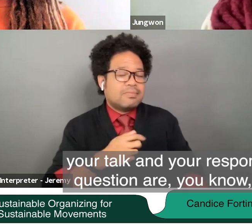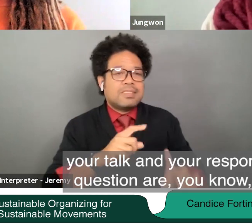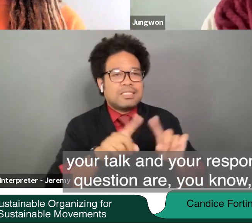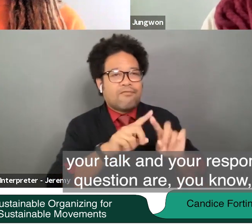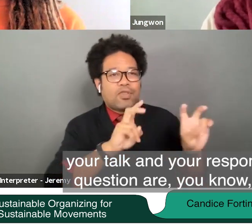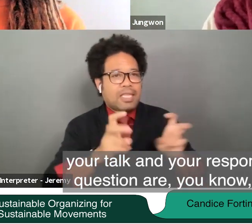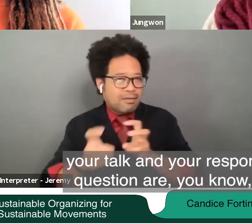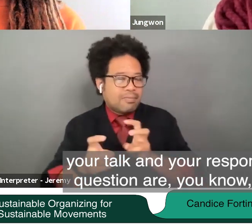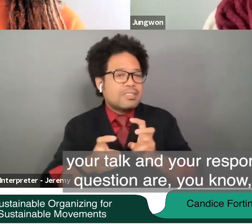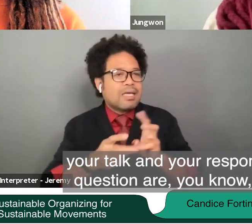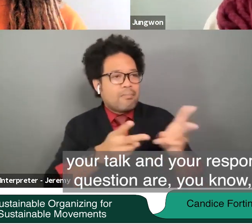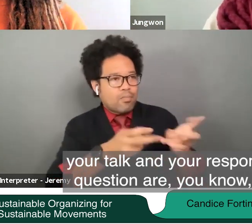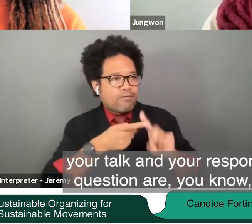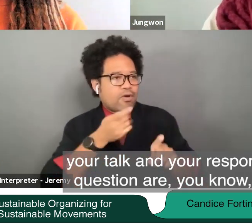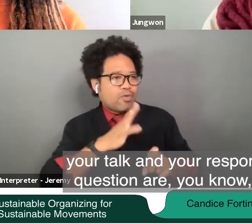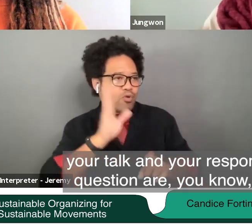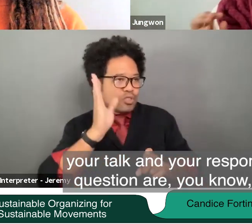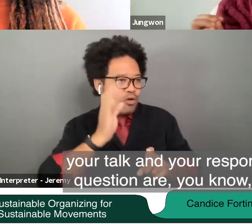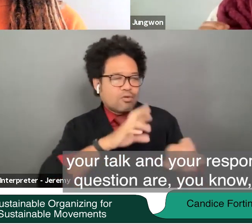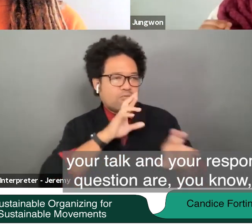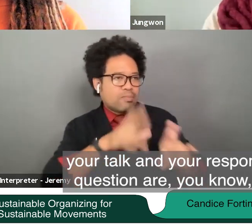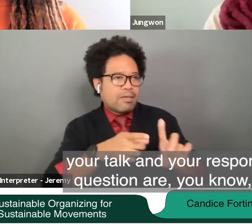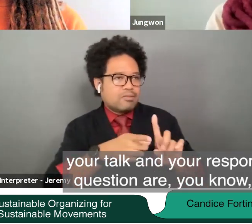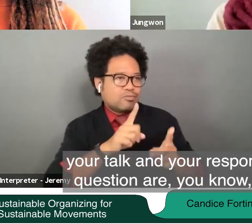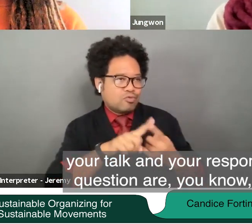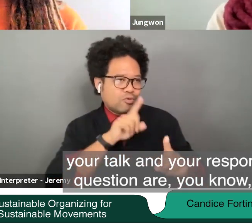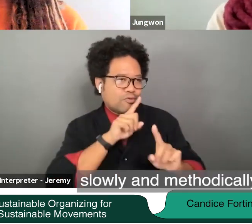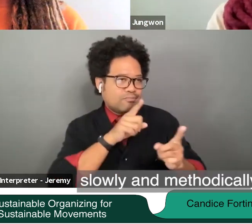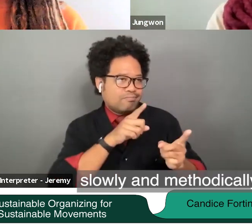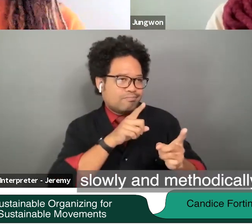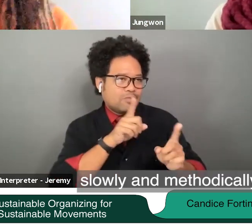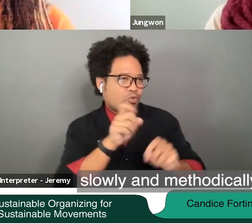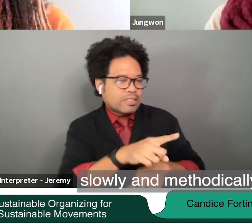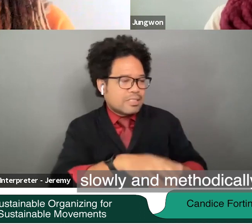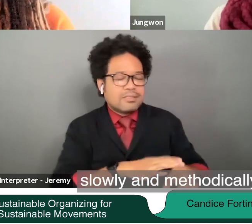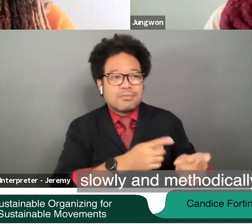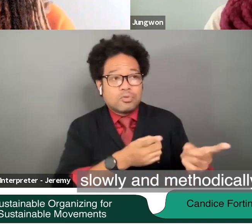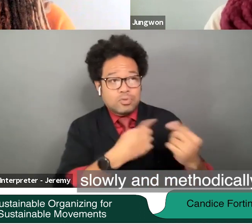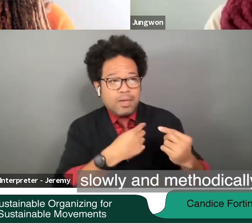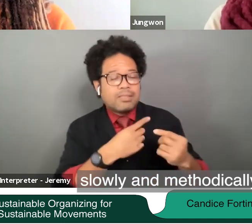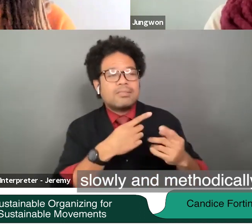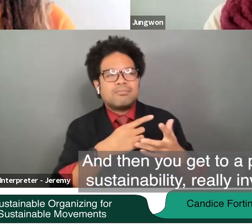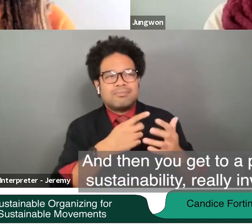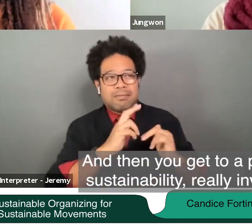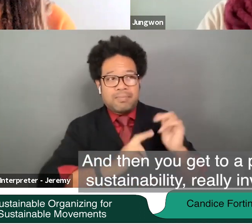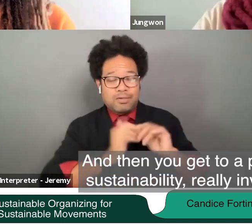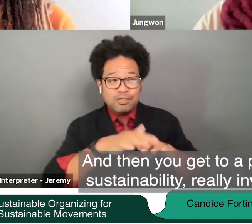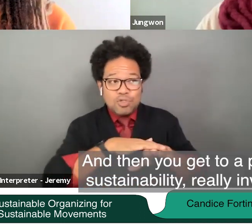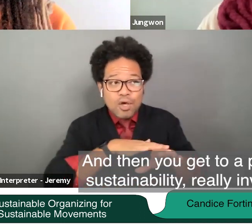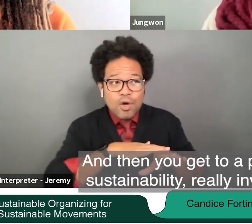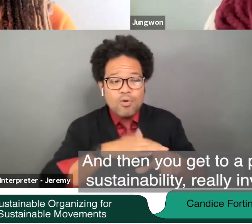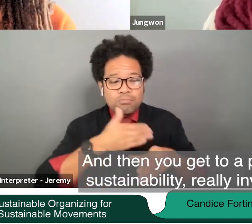from your talk and your response to the question are, you know, building slowly and methodically, right? And then you get